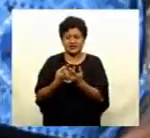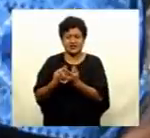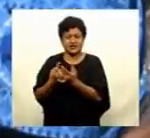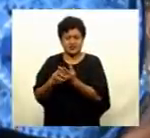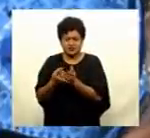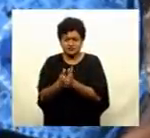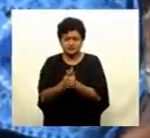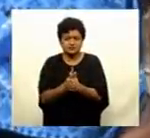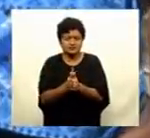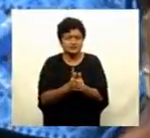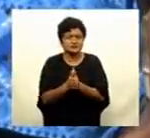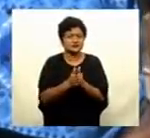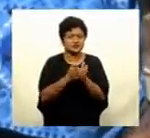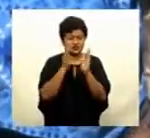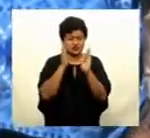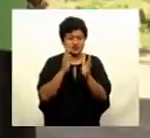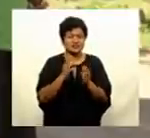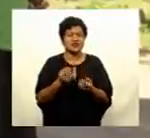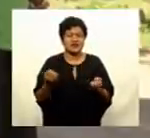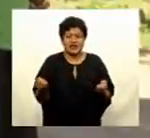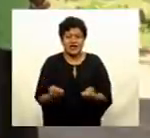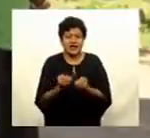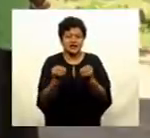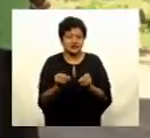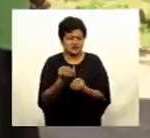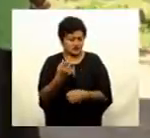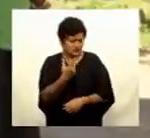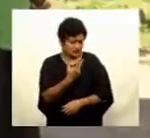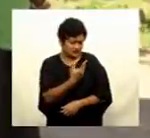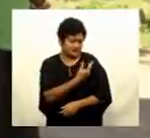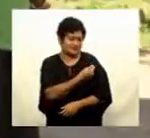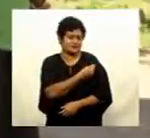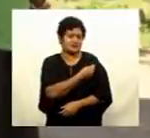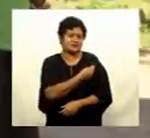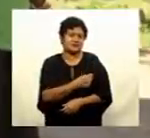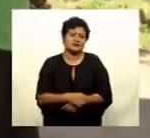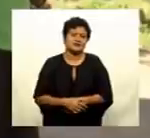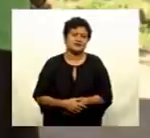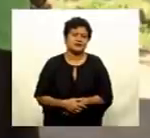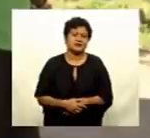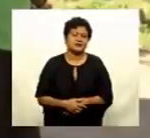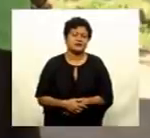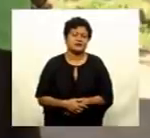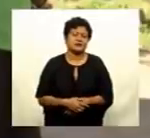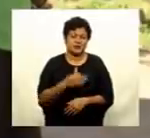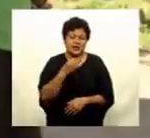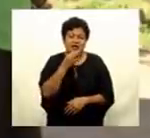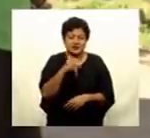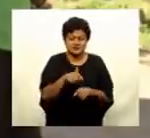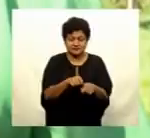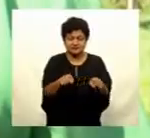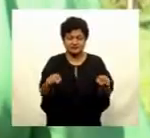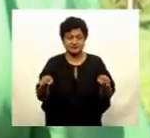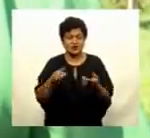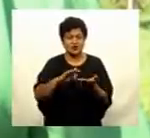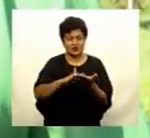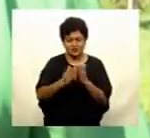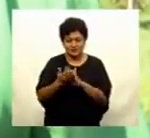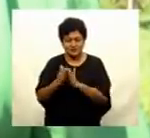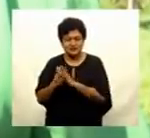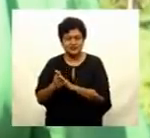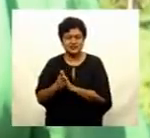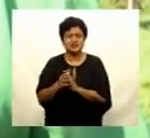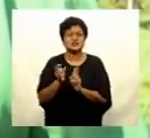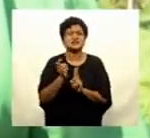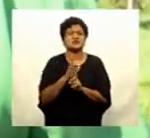church divisions have been encouraged to get vaccinated. I urge the community, especially the Methodist